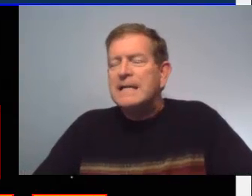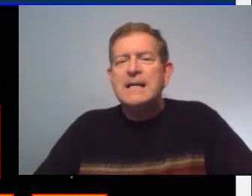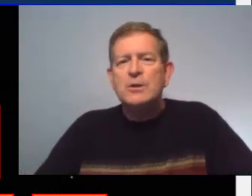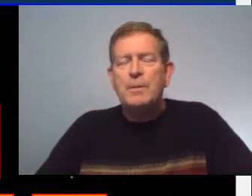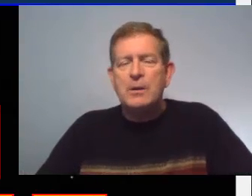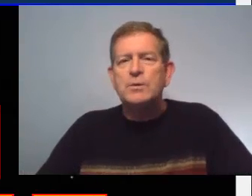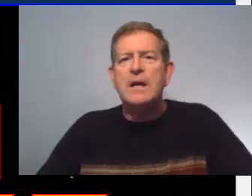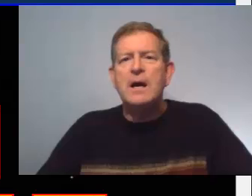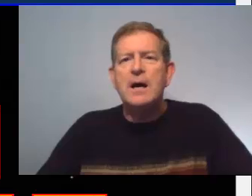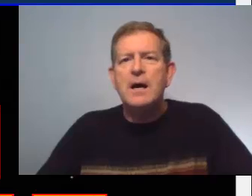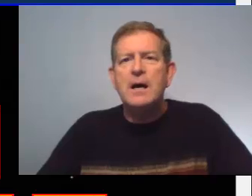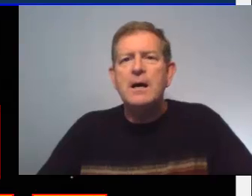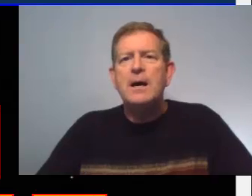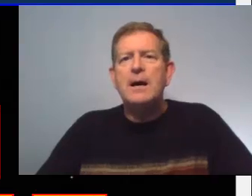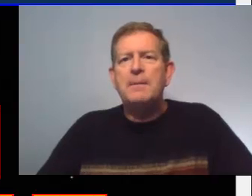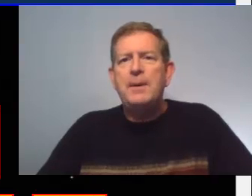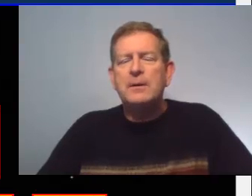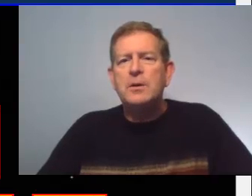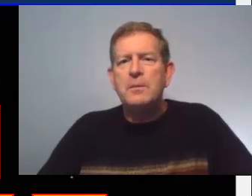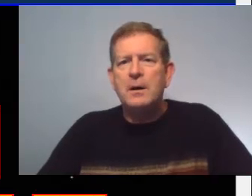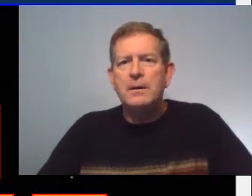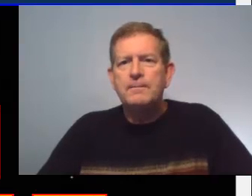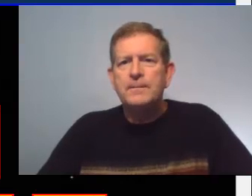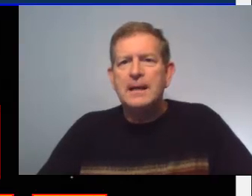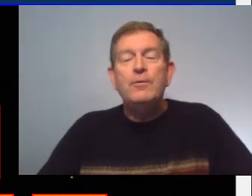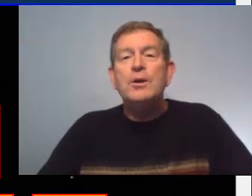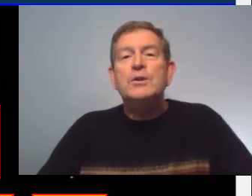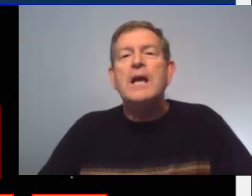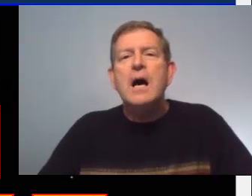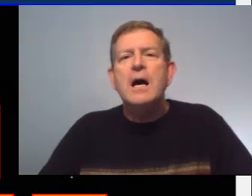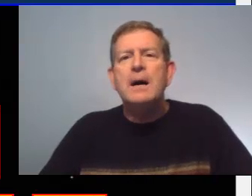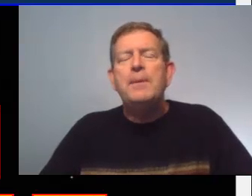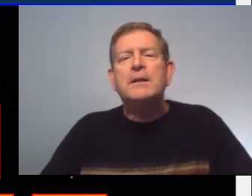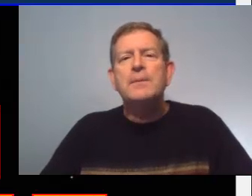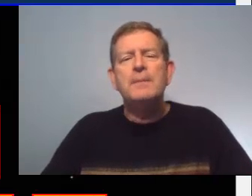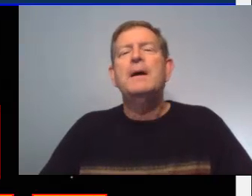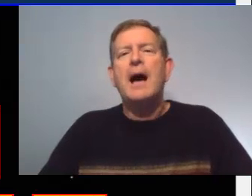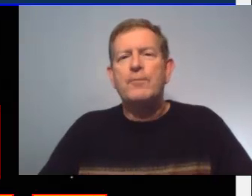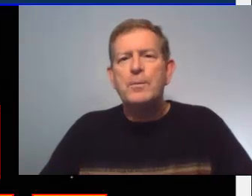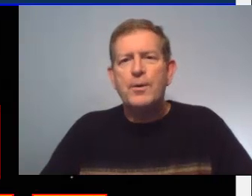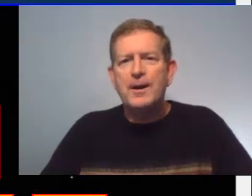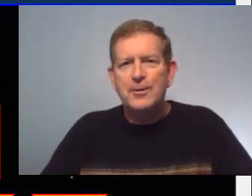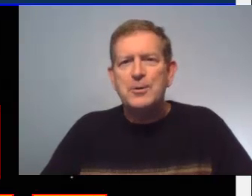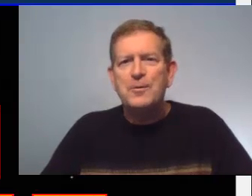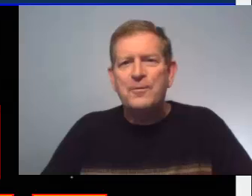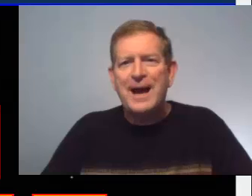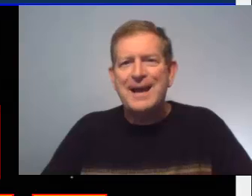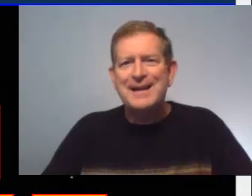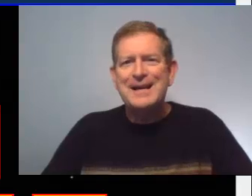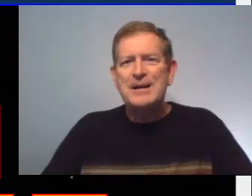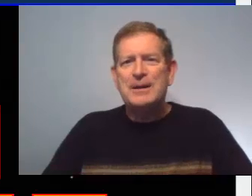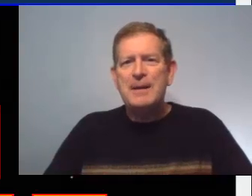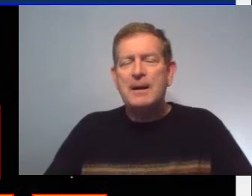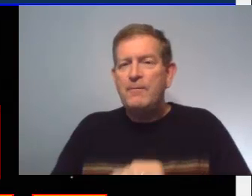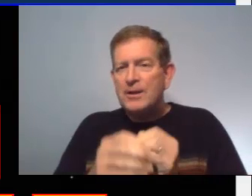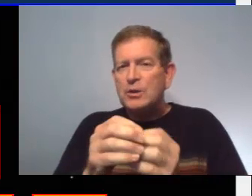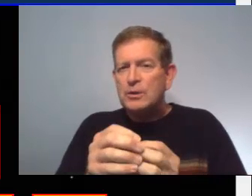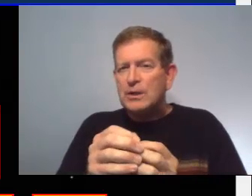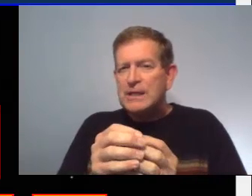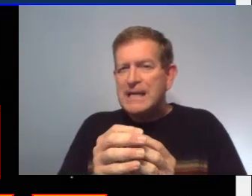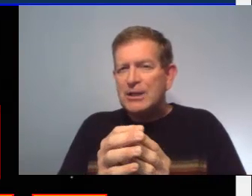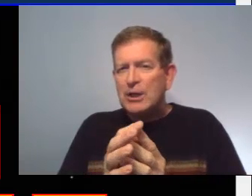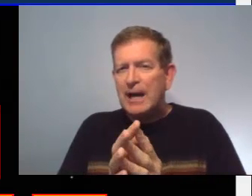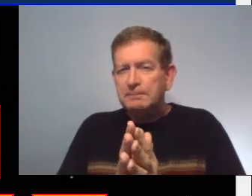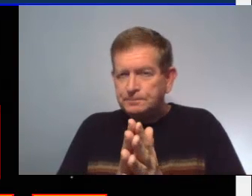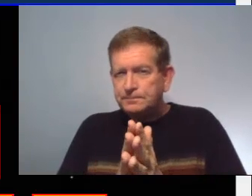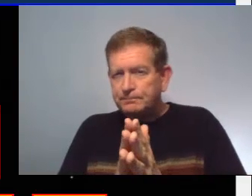won't anticipate. You'll say un appartement. And if you can say un appartement, I'm very proud of you. You're doing fine. Okay? But eventually